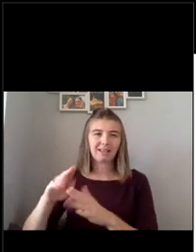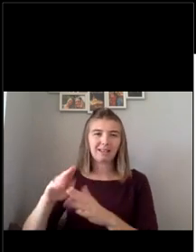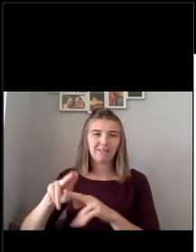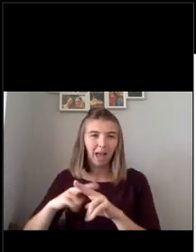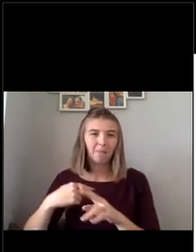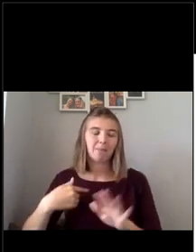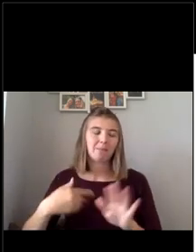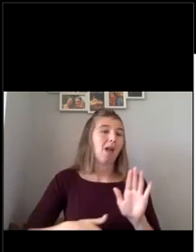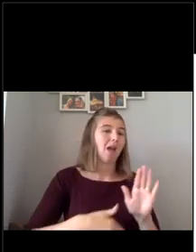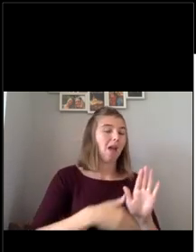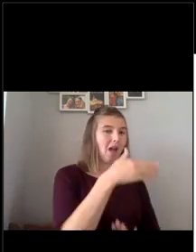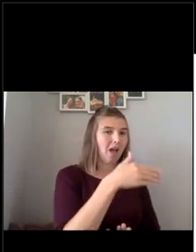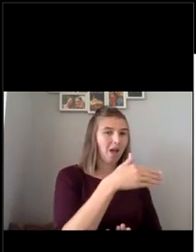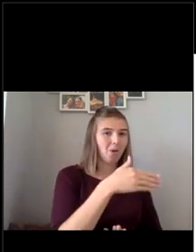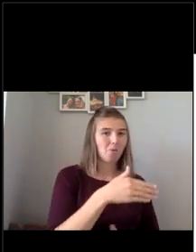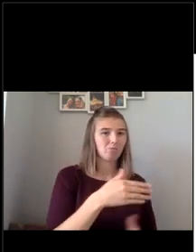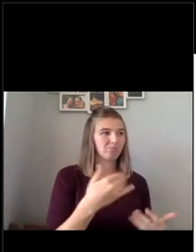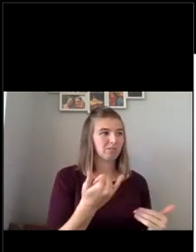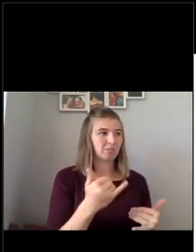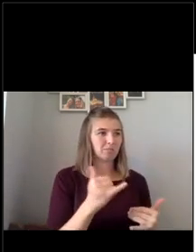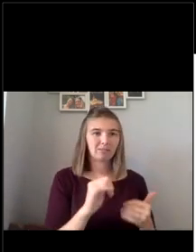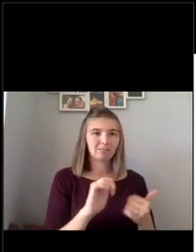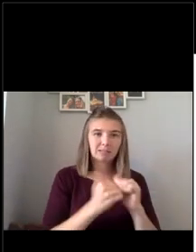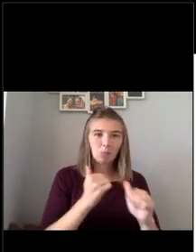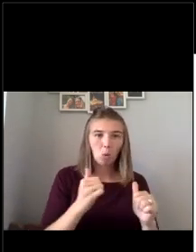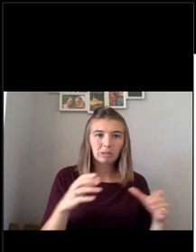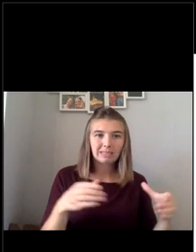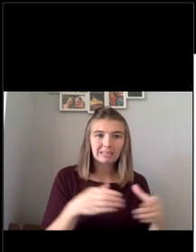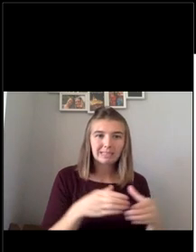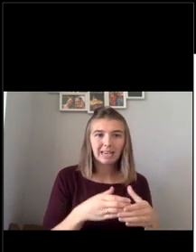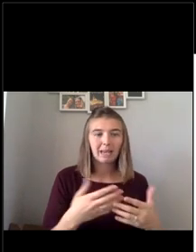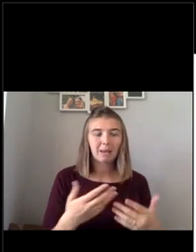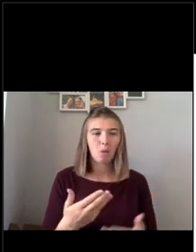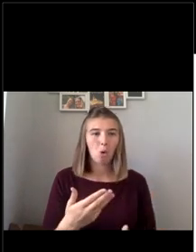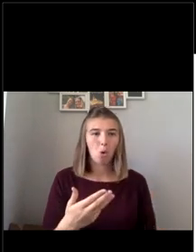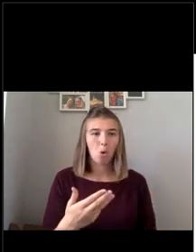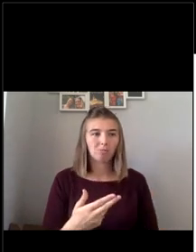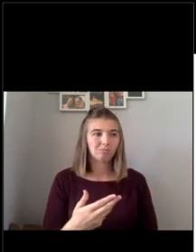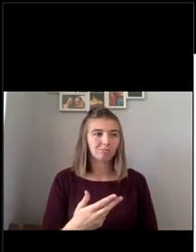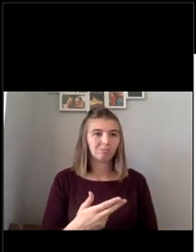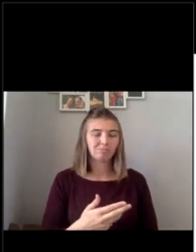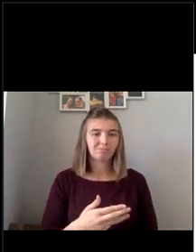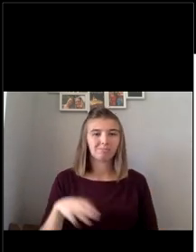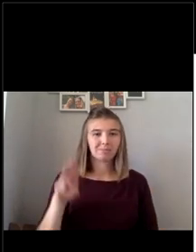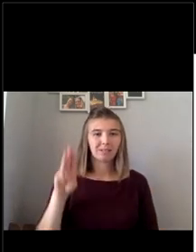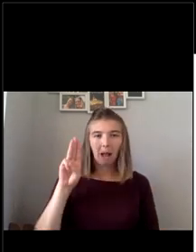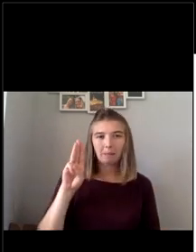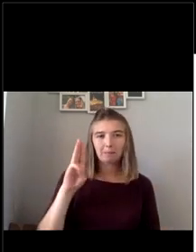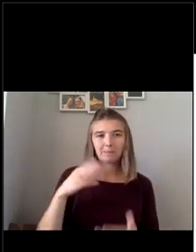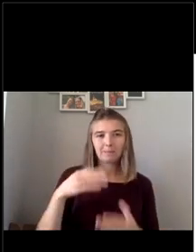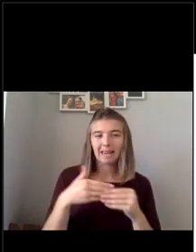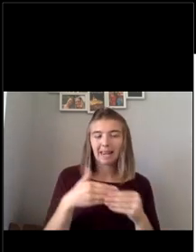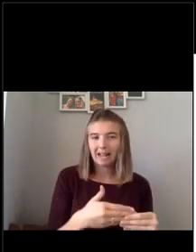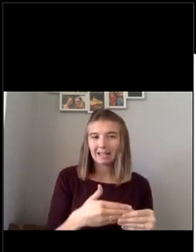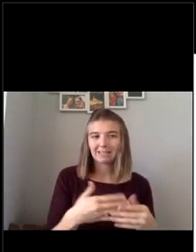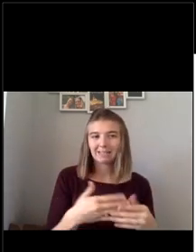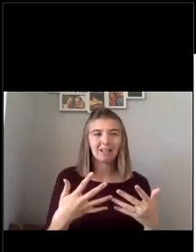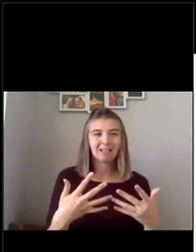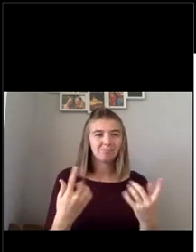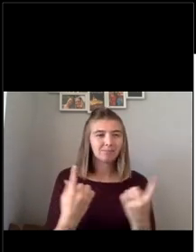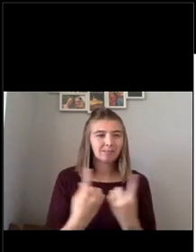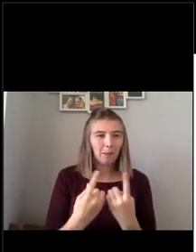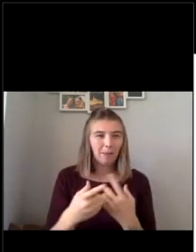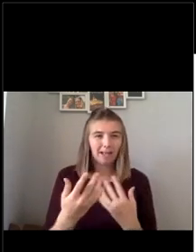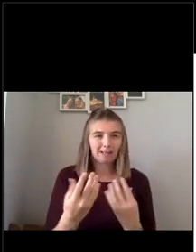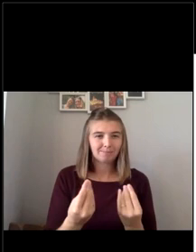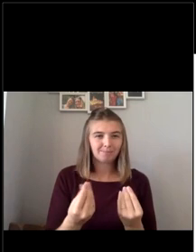in a sports team, maybe you are a Boy Scout leader or a Girl Guide leader, anything like that, something that helps